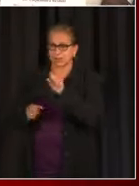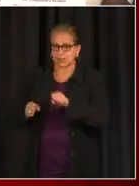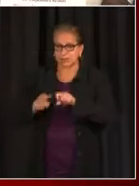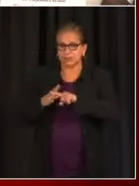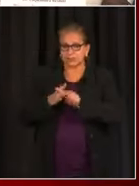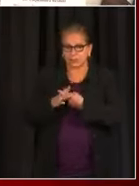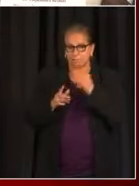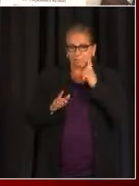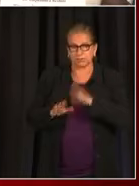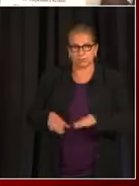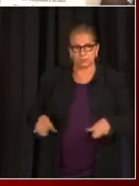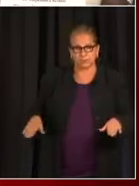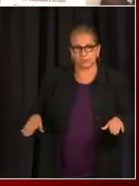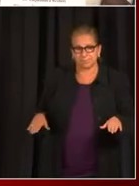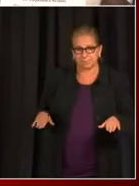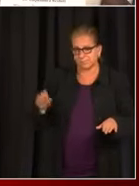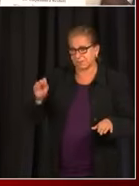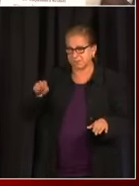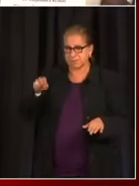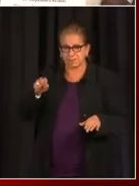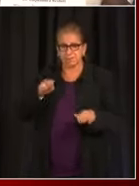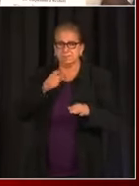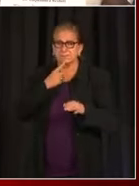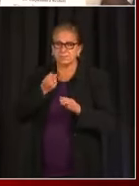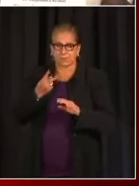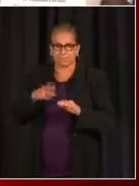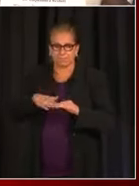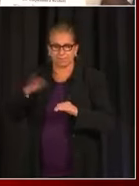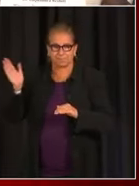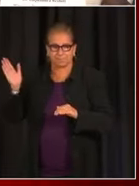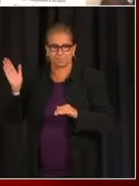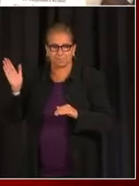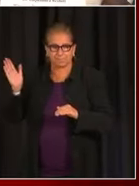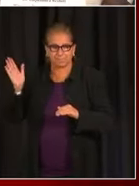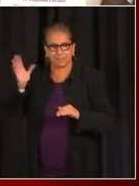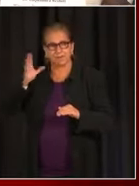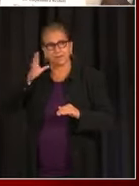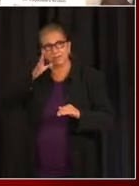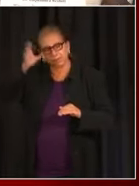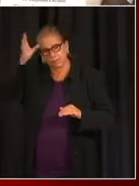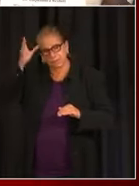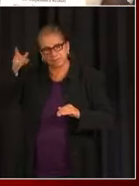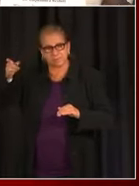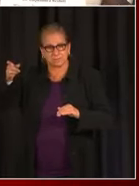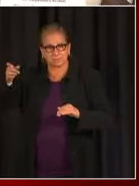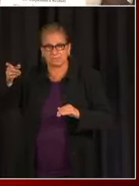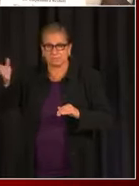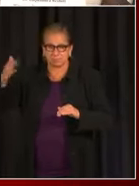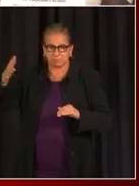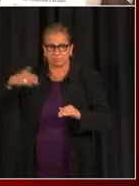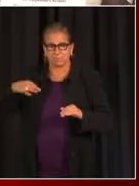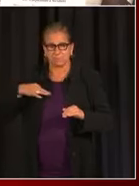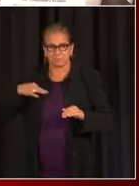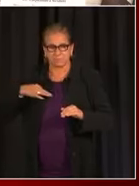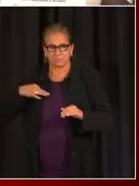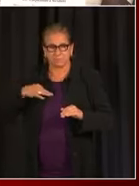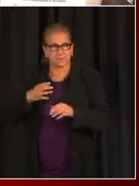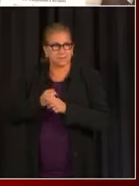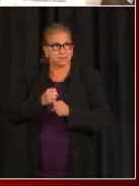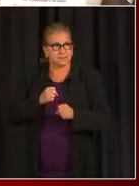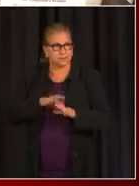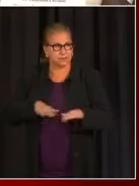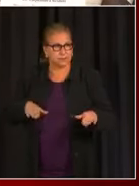I can, that's correct. But at this time, we will give parents and families the benefit of continuing to receive education